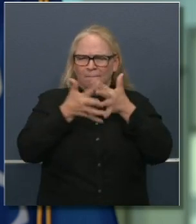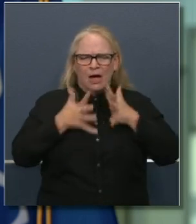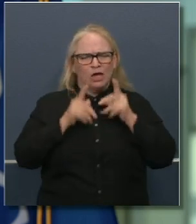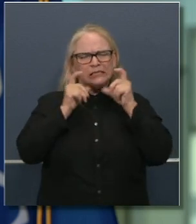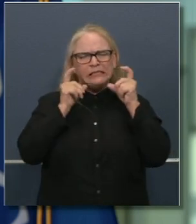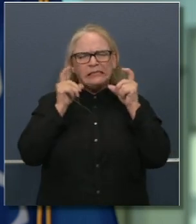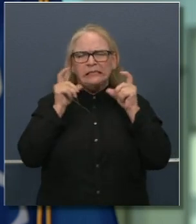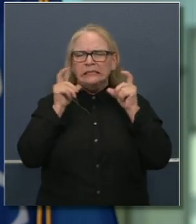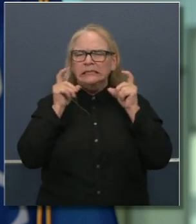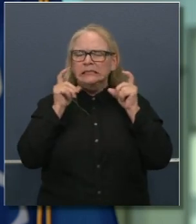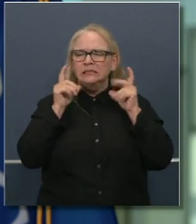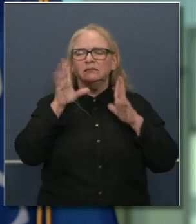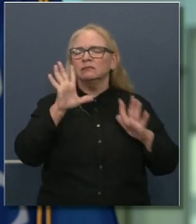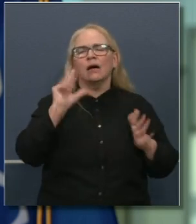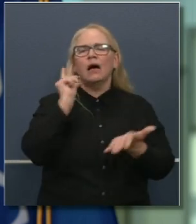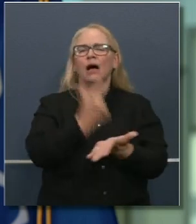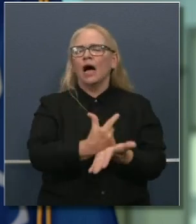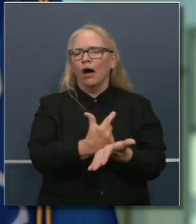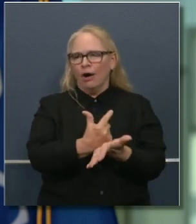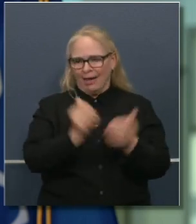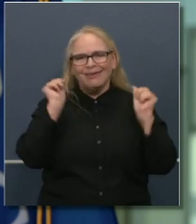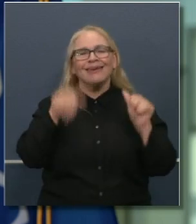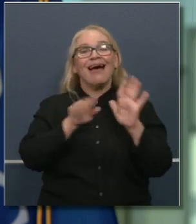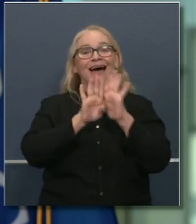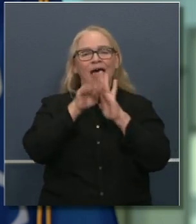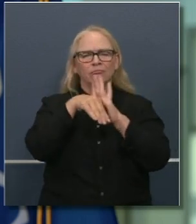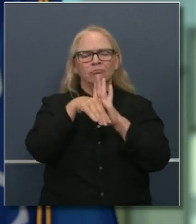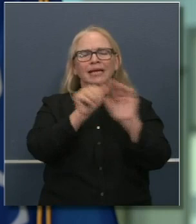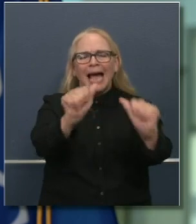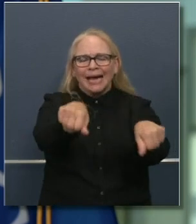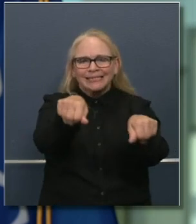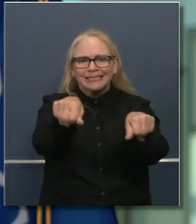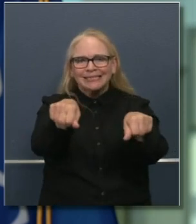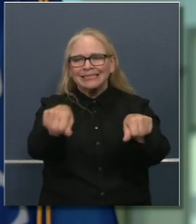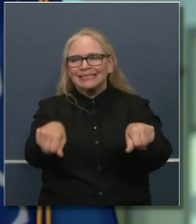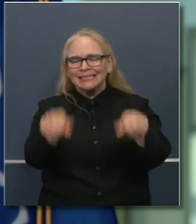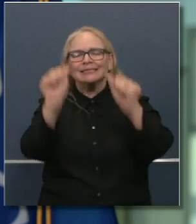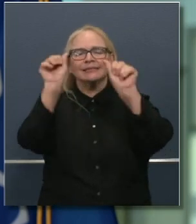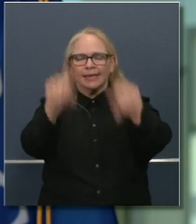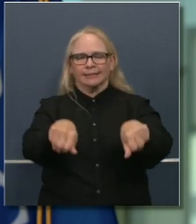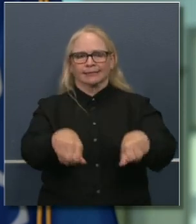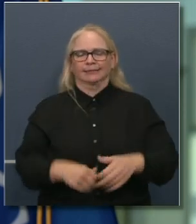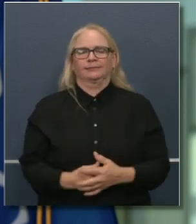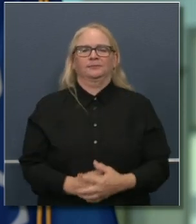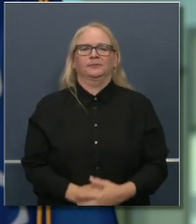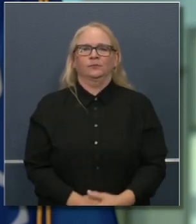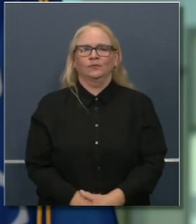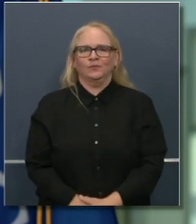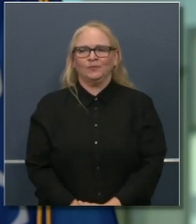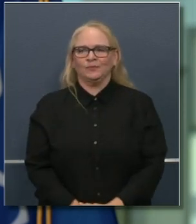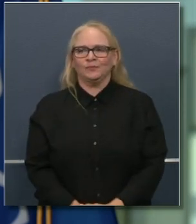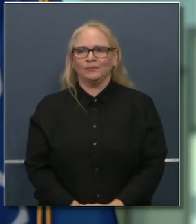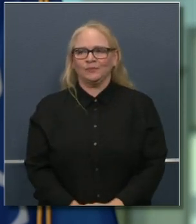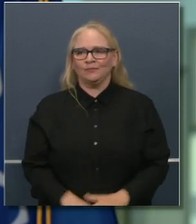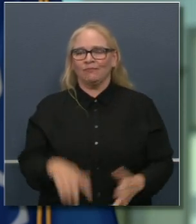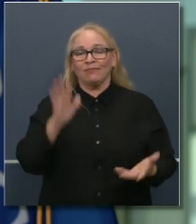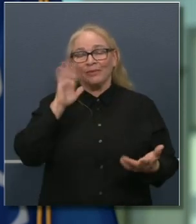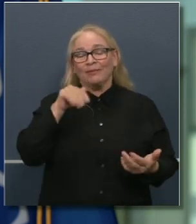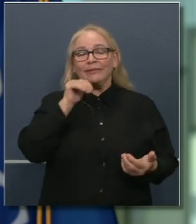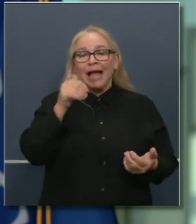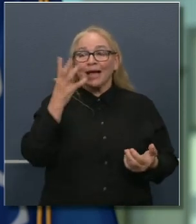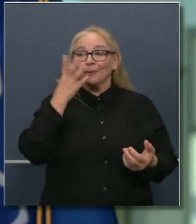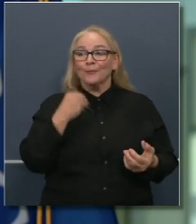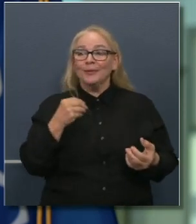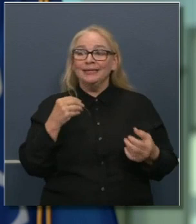much to ask, though I recognize these are not the most comfortable things and often attractive things to wear. But